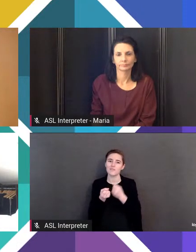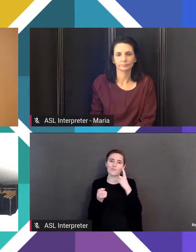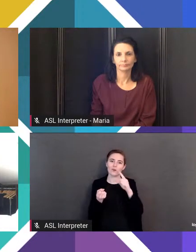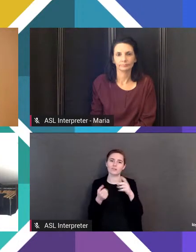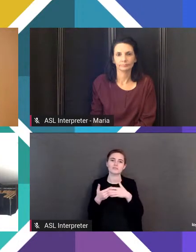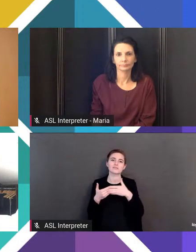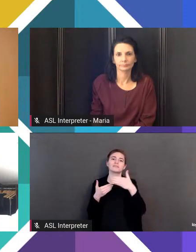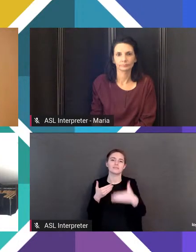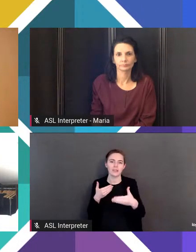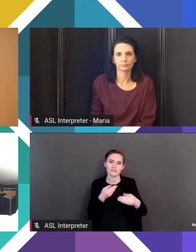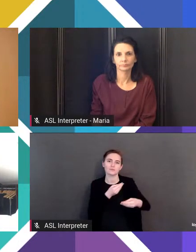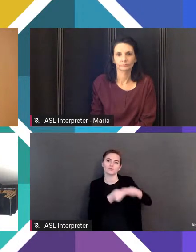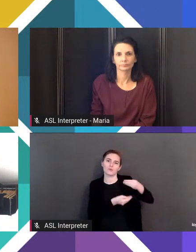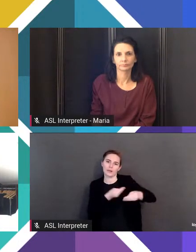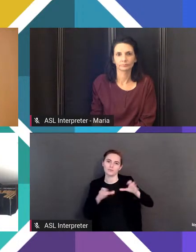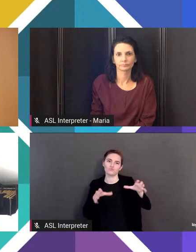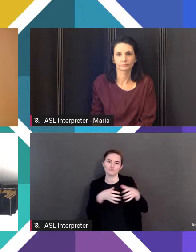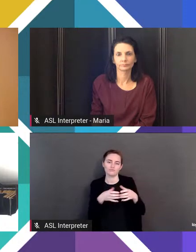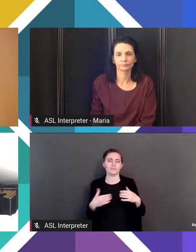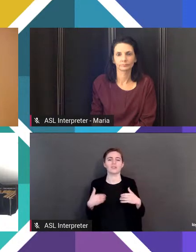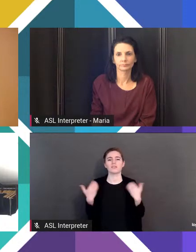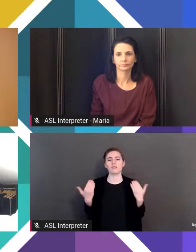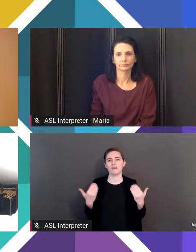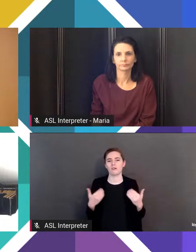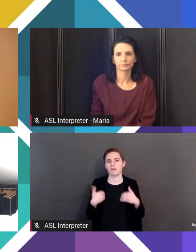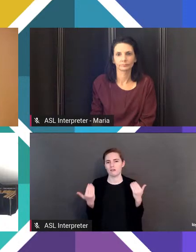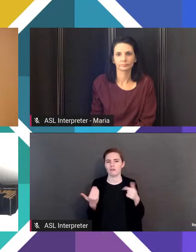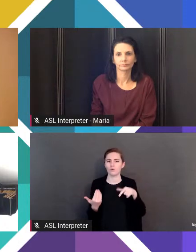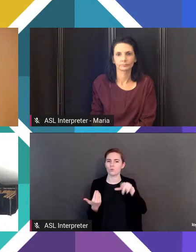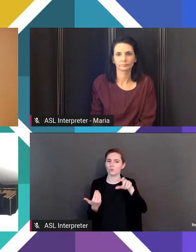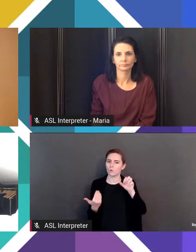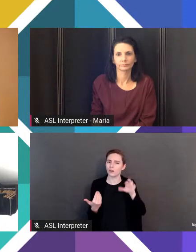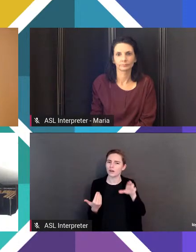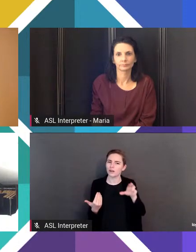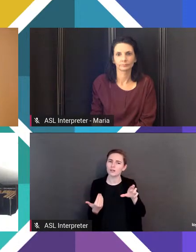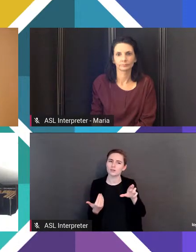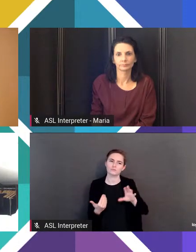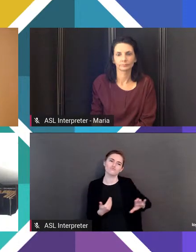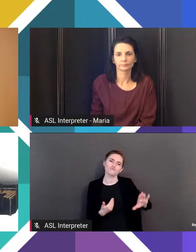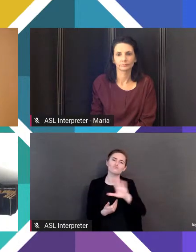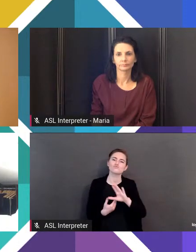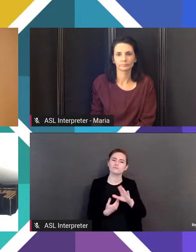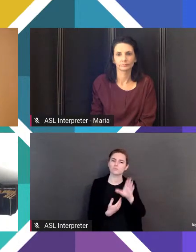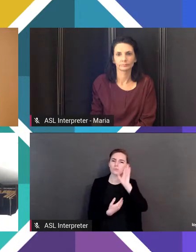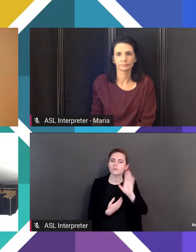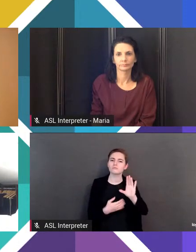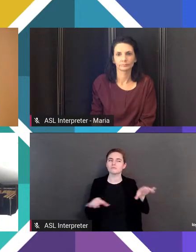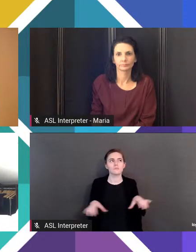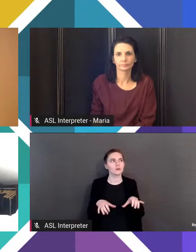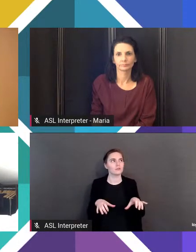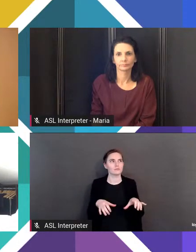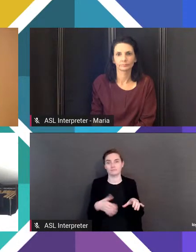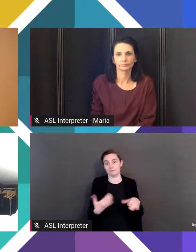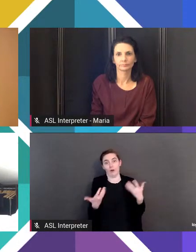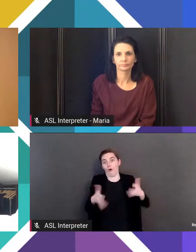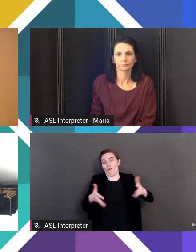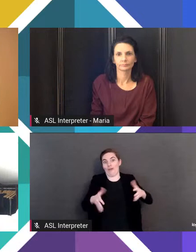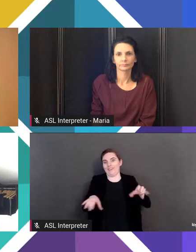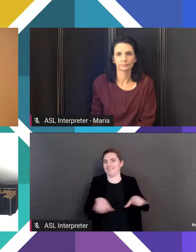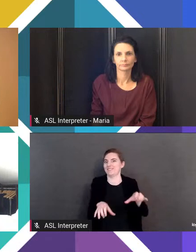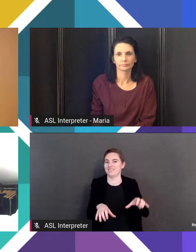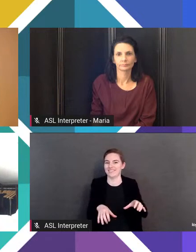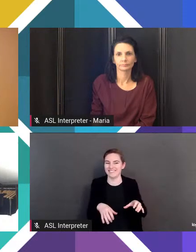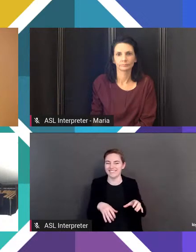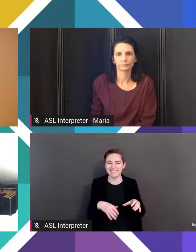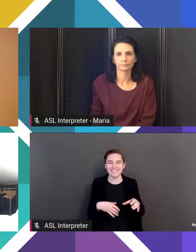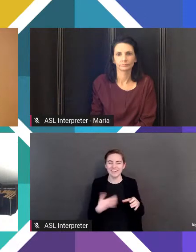of like our young queers. Like, I feel like they're going to be doing and are already doing. I mean, like I